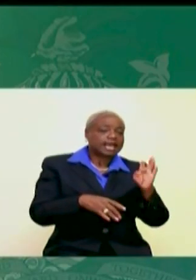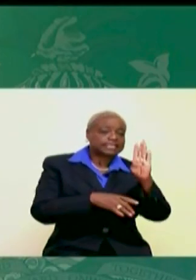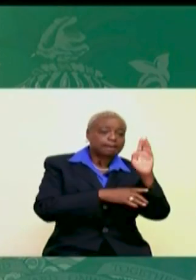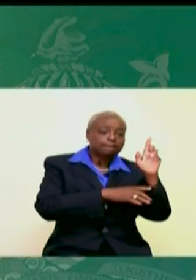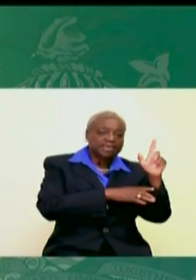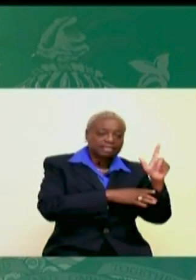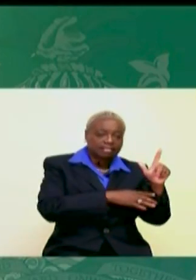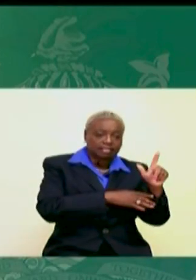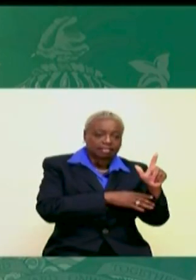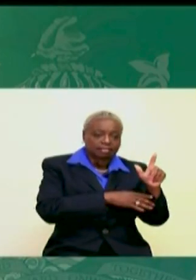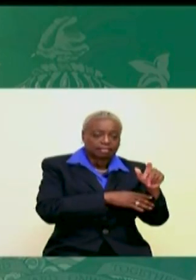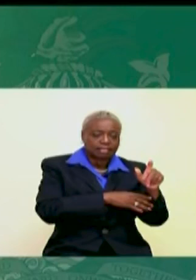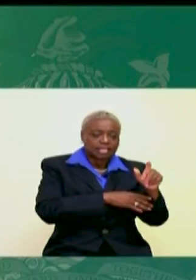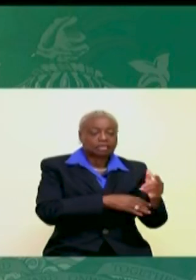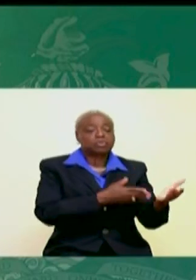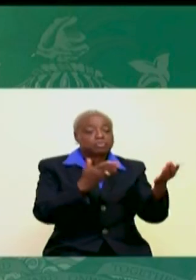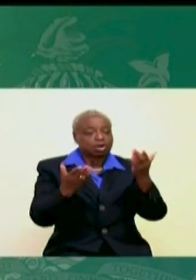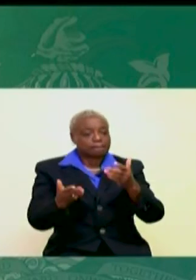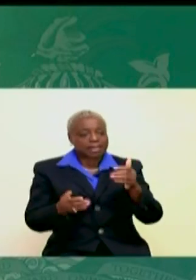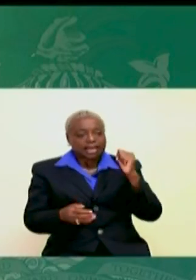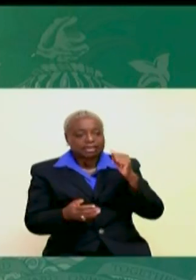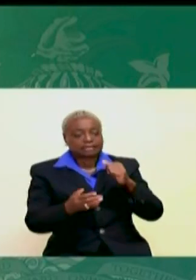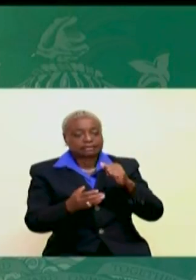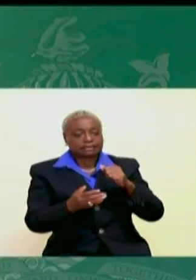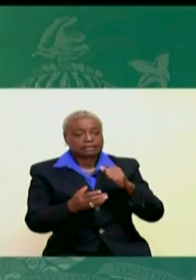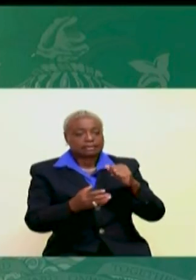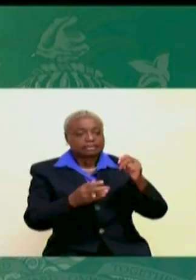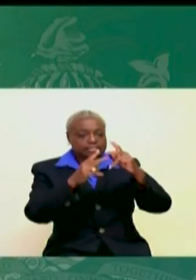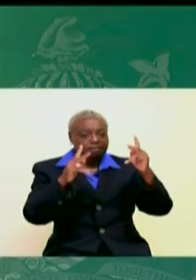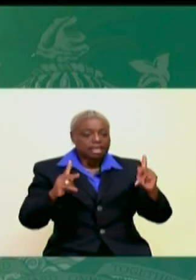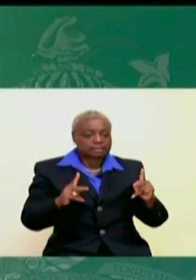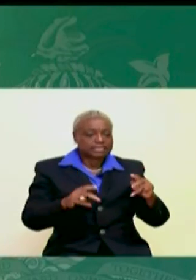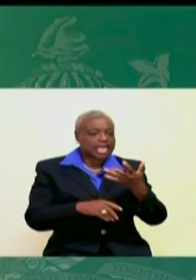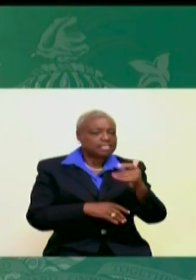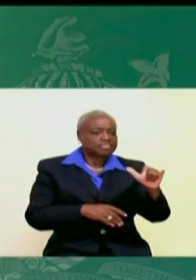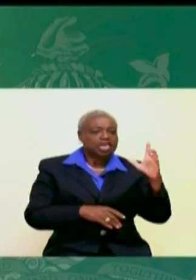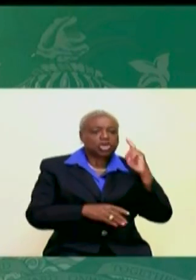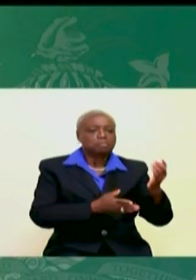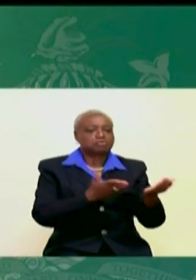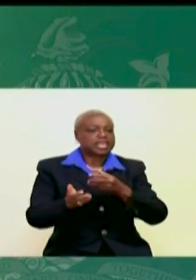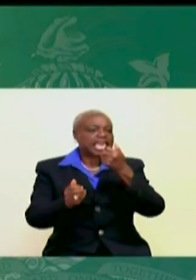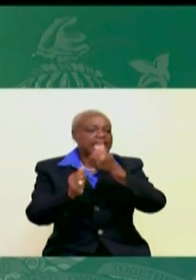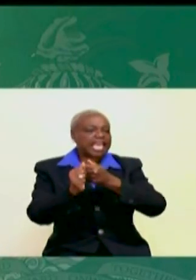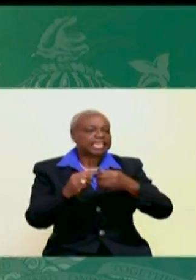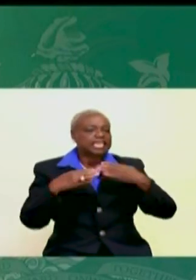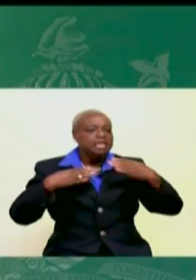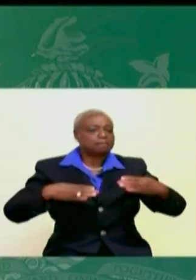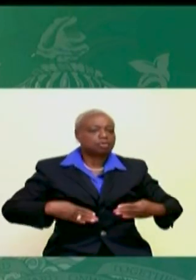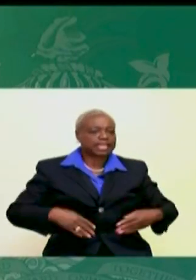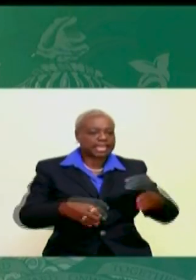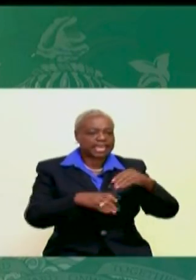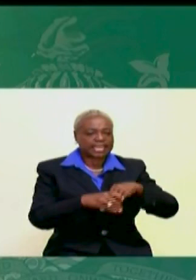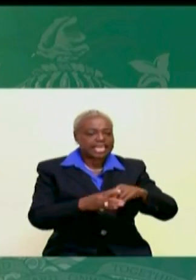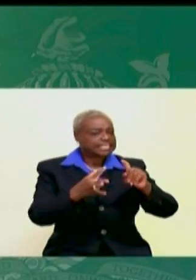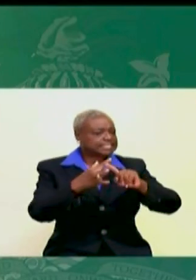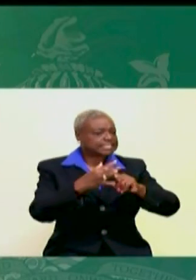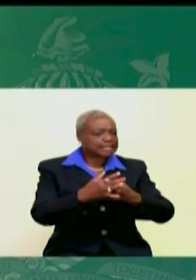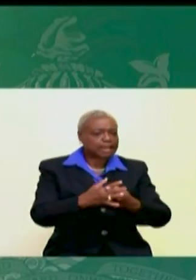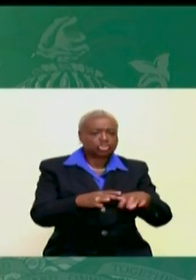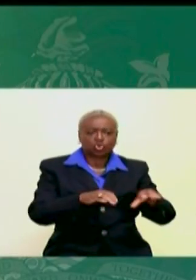parliament in the last term, where they could bring anybody in, they can start work, do anything they want